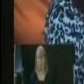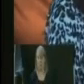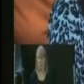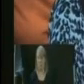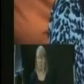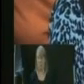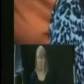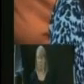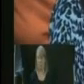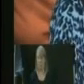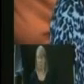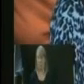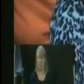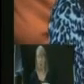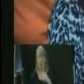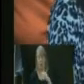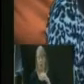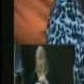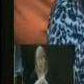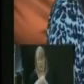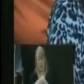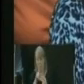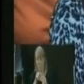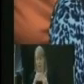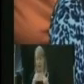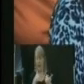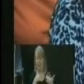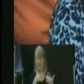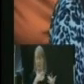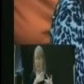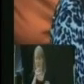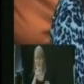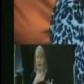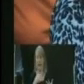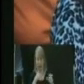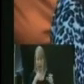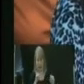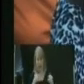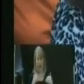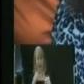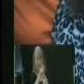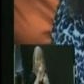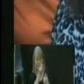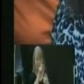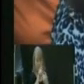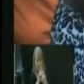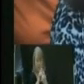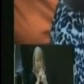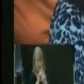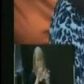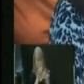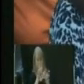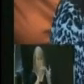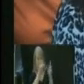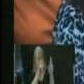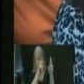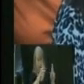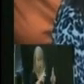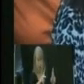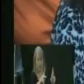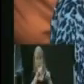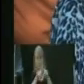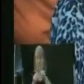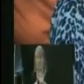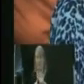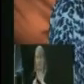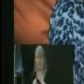In addition, when I had a concern or a need, I was able to have a specific point of contact in a variety of areas, whether it